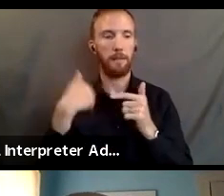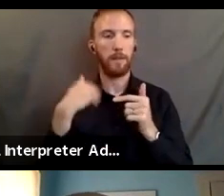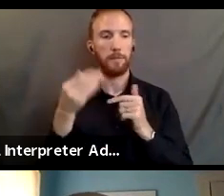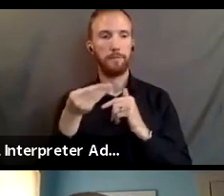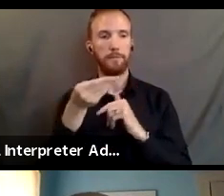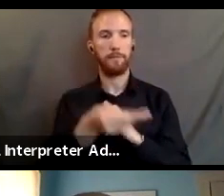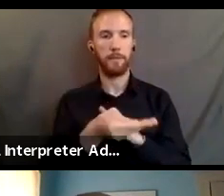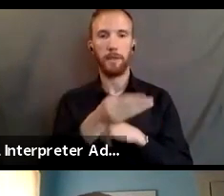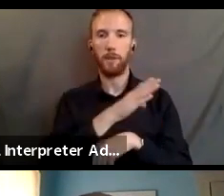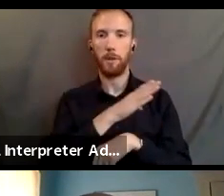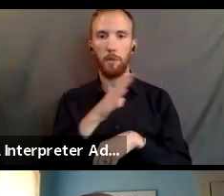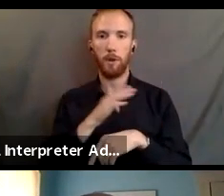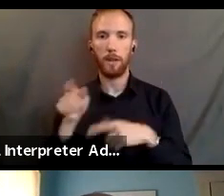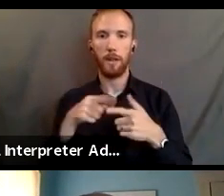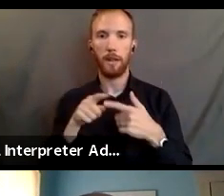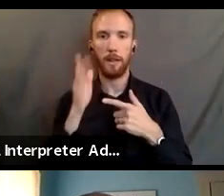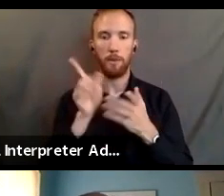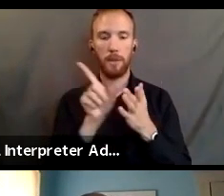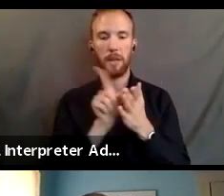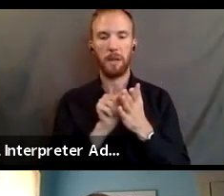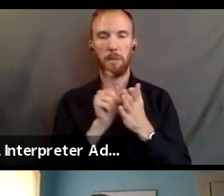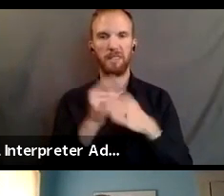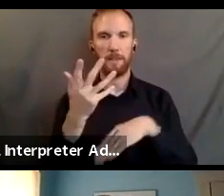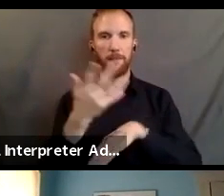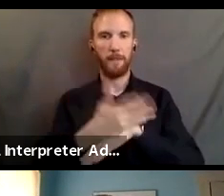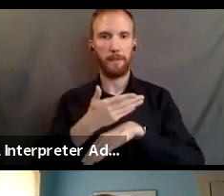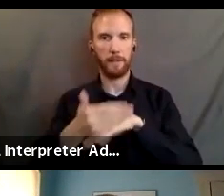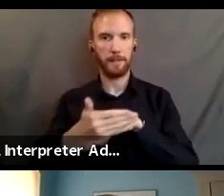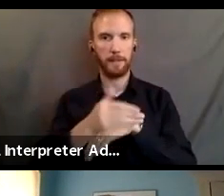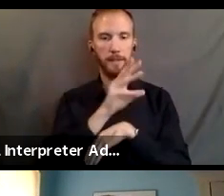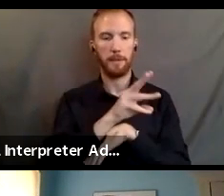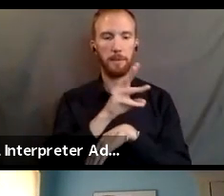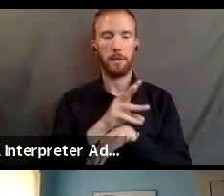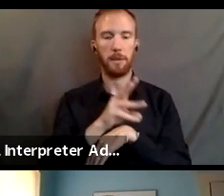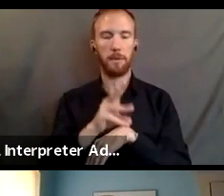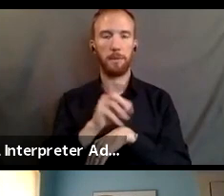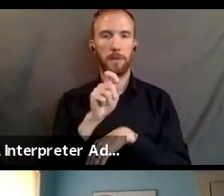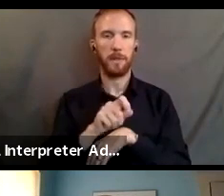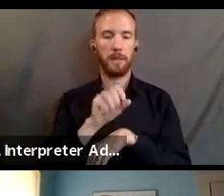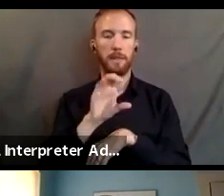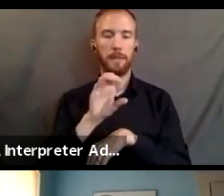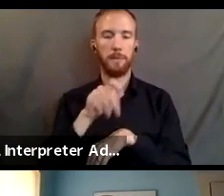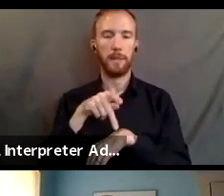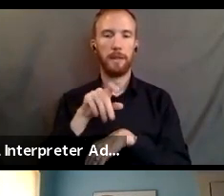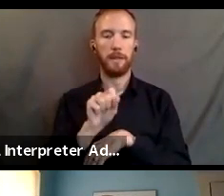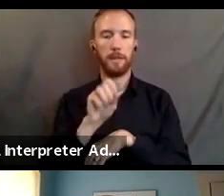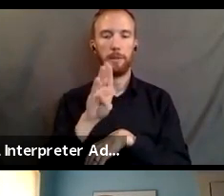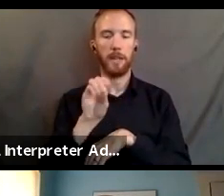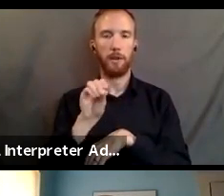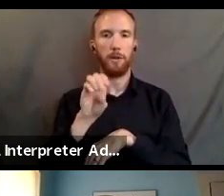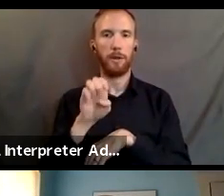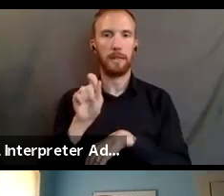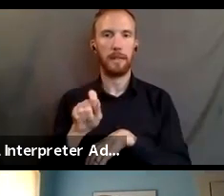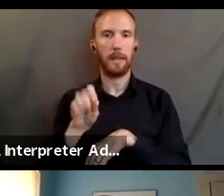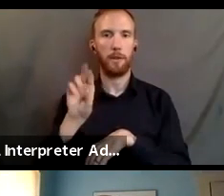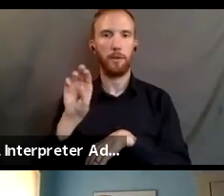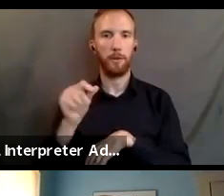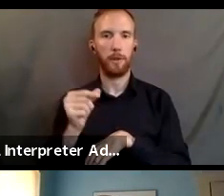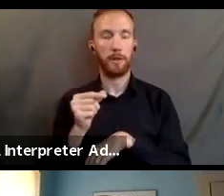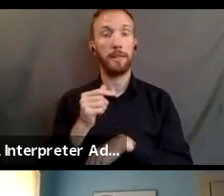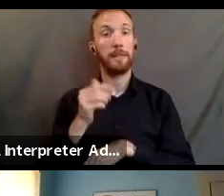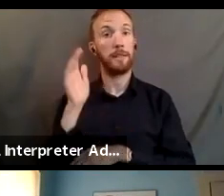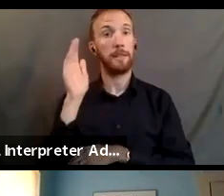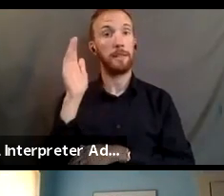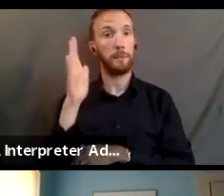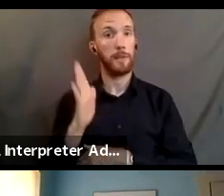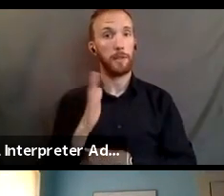within the five business days on our website at www.cpsboe.org speakers please listen while i provide directions